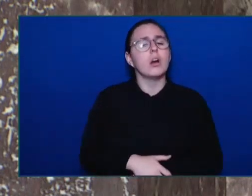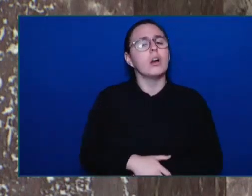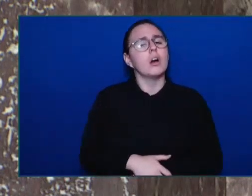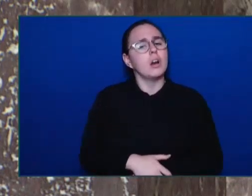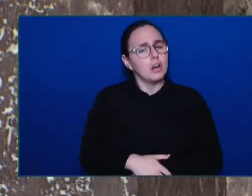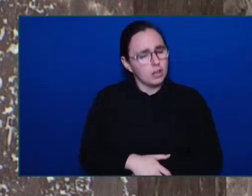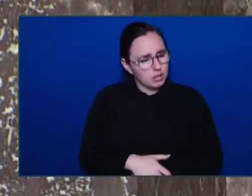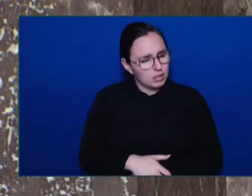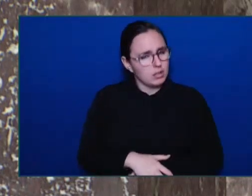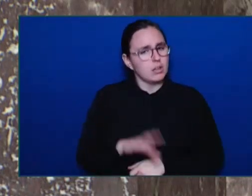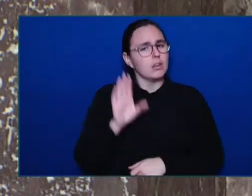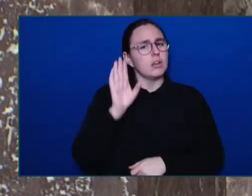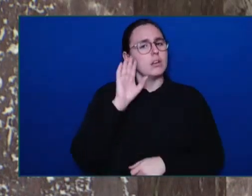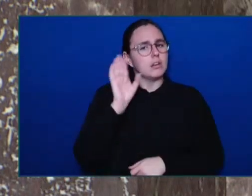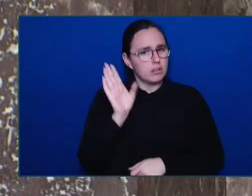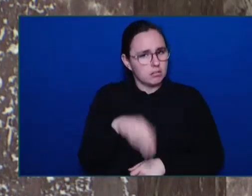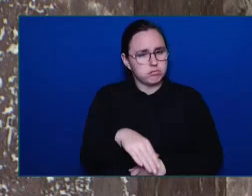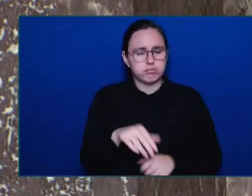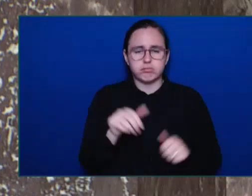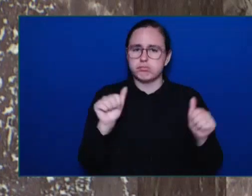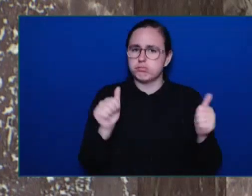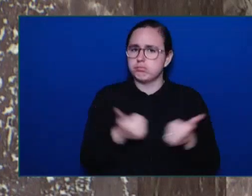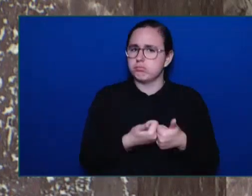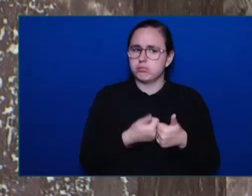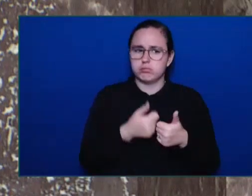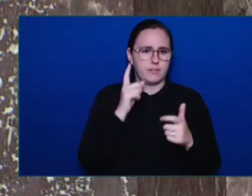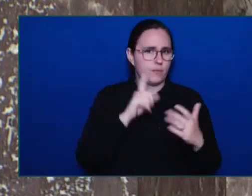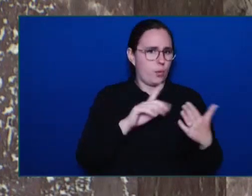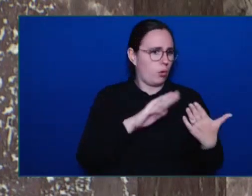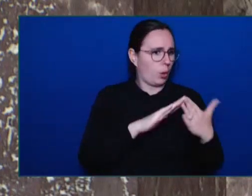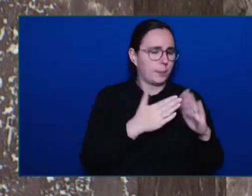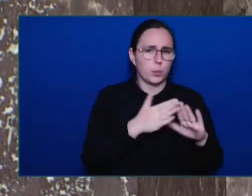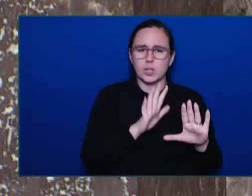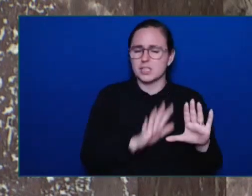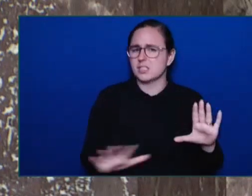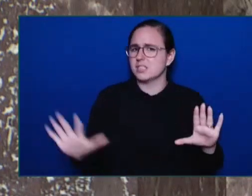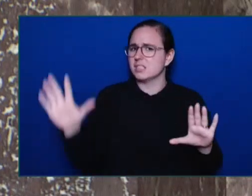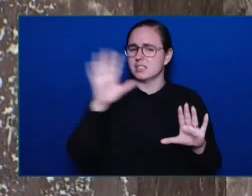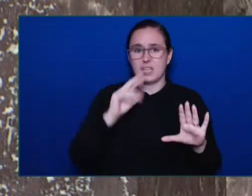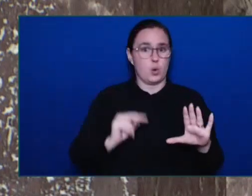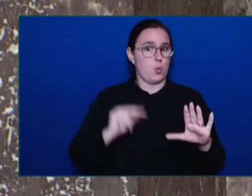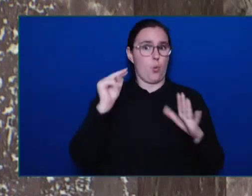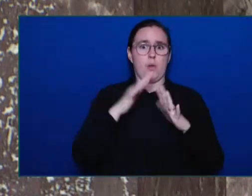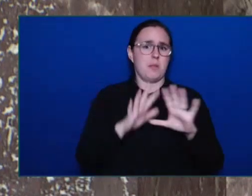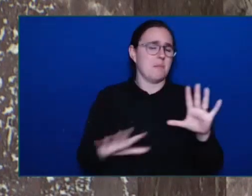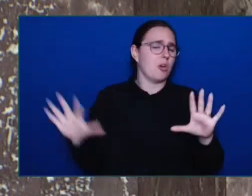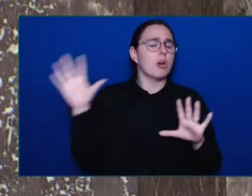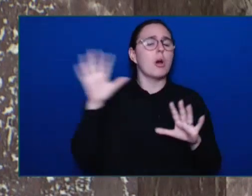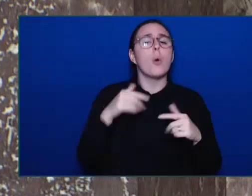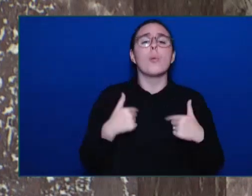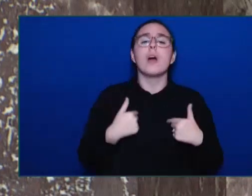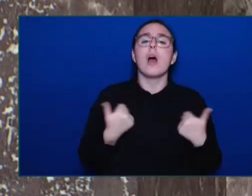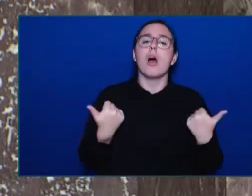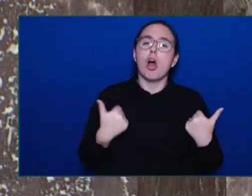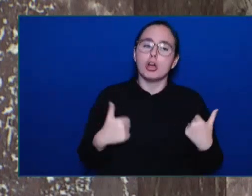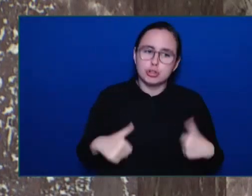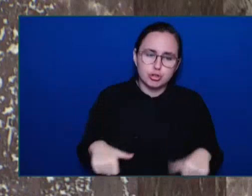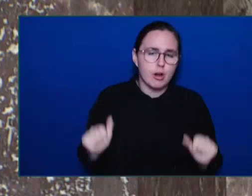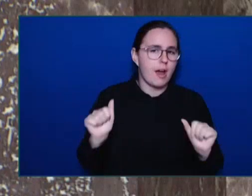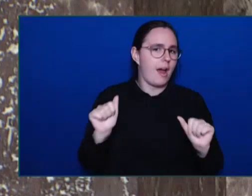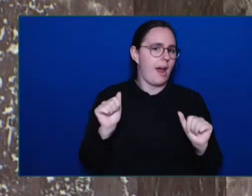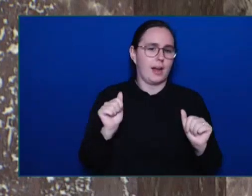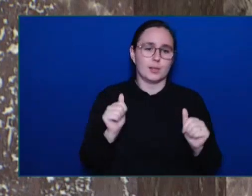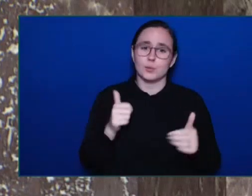to provide housing for people. Again, highlighted some of the successes. We were able to find housing for 90 people on the Hastings